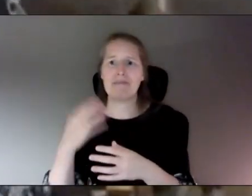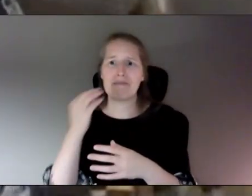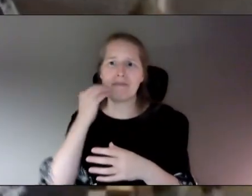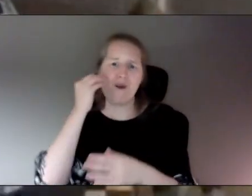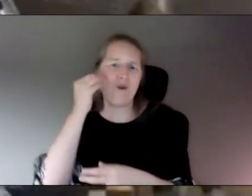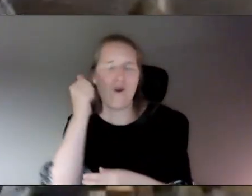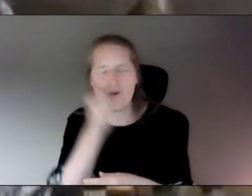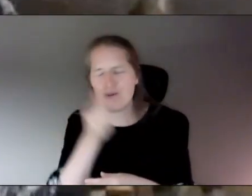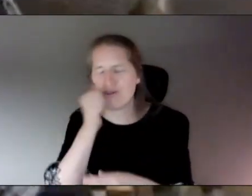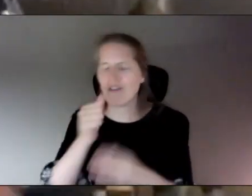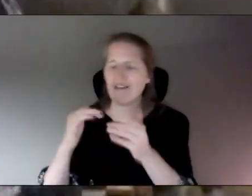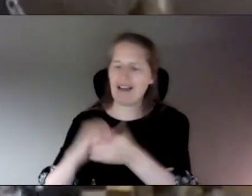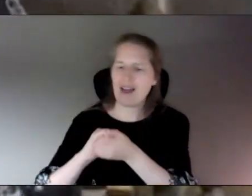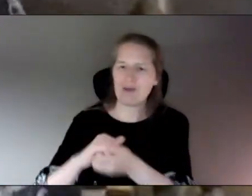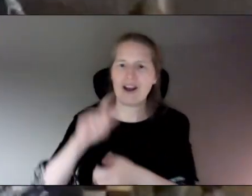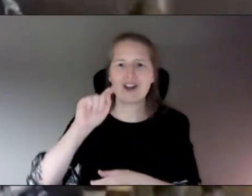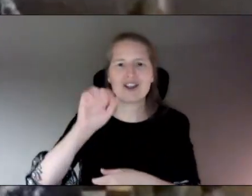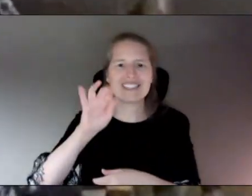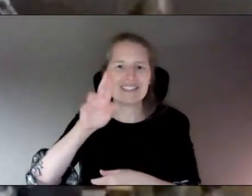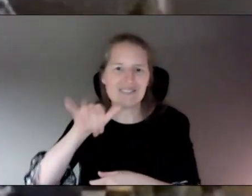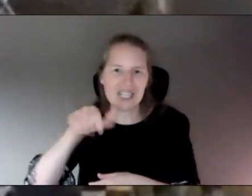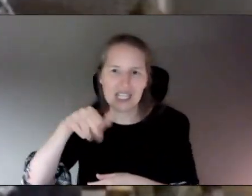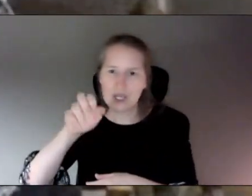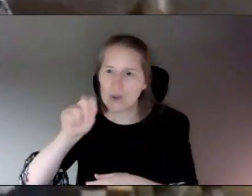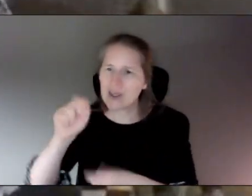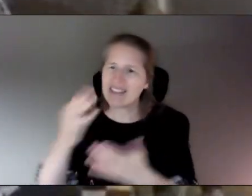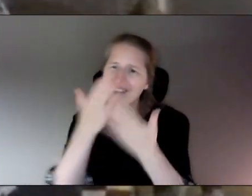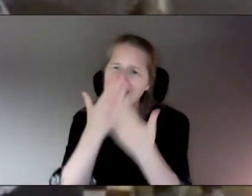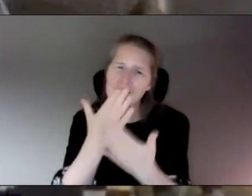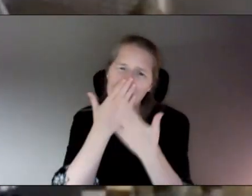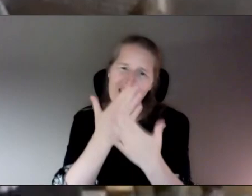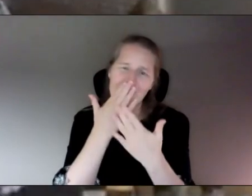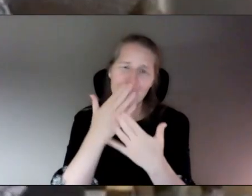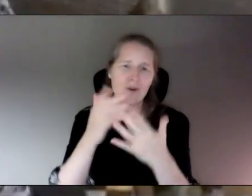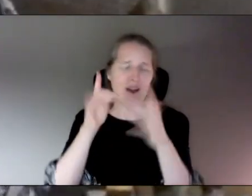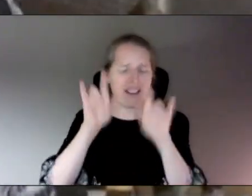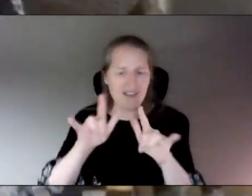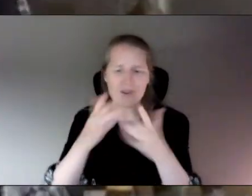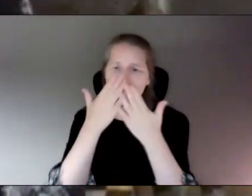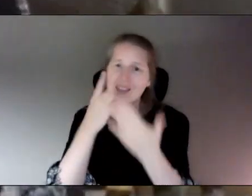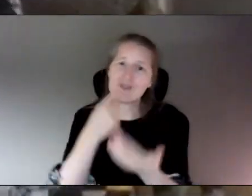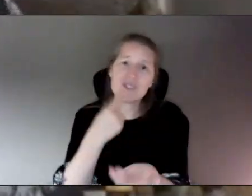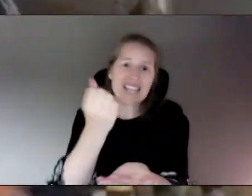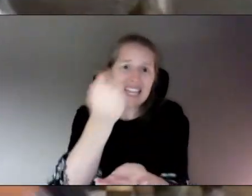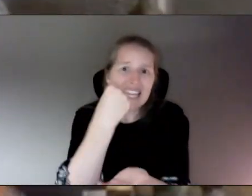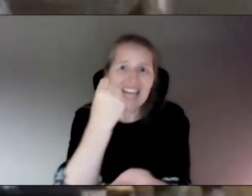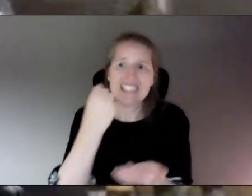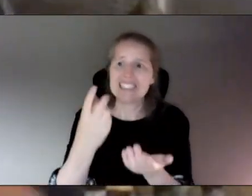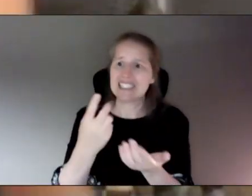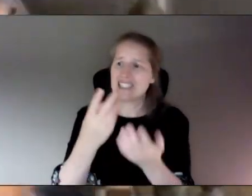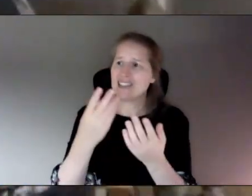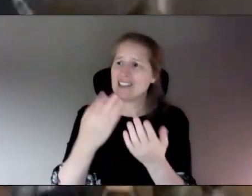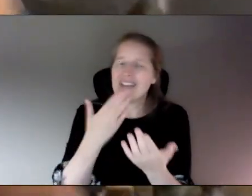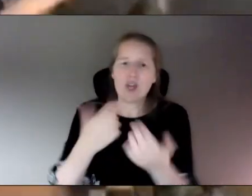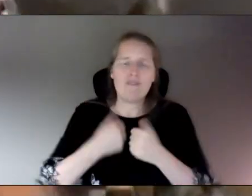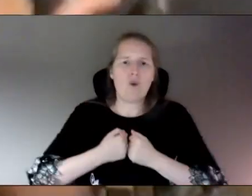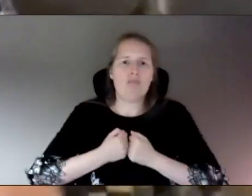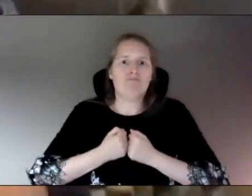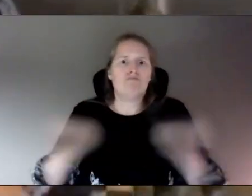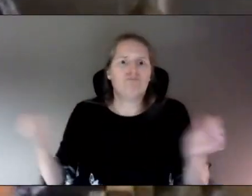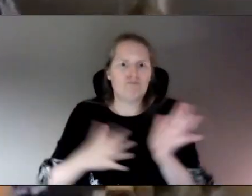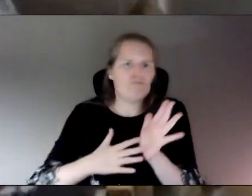Quinn. Thank you all, I love you. Thank you for saying yes. Thank you for being vulnerable. Thank you for confronting